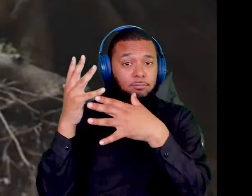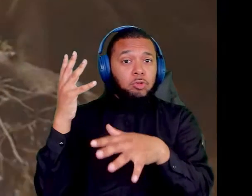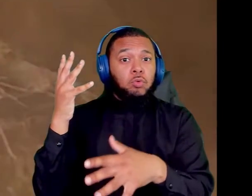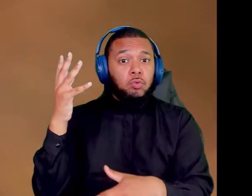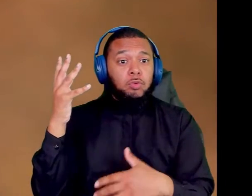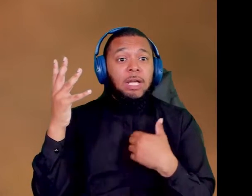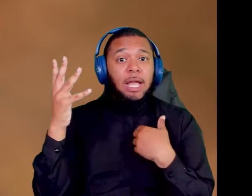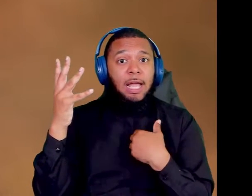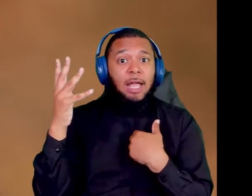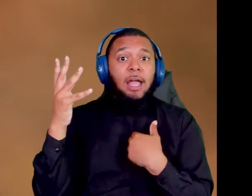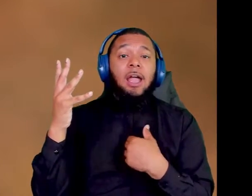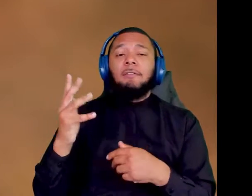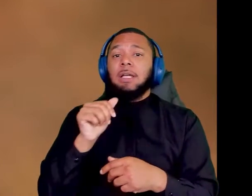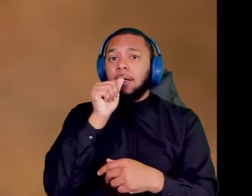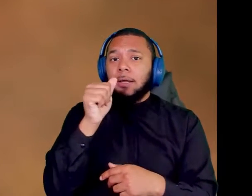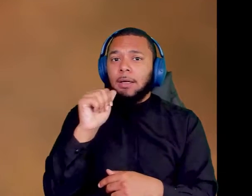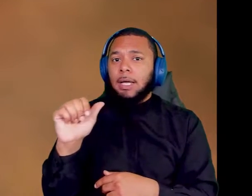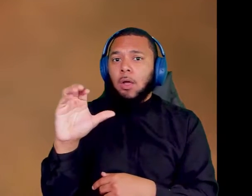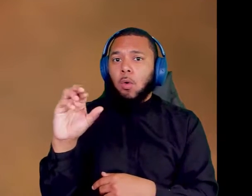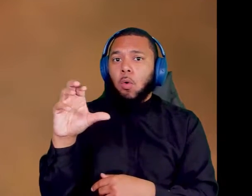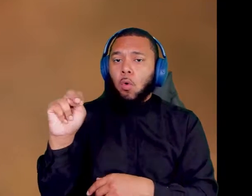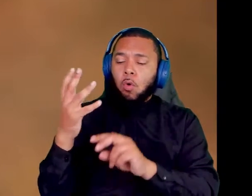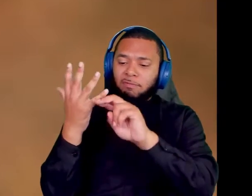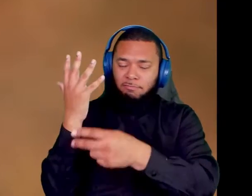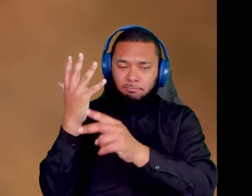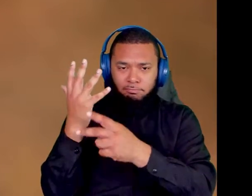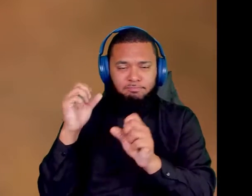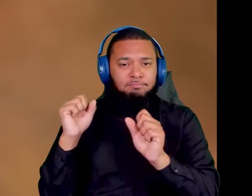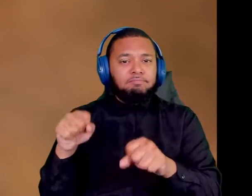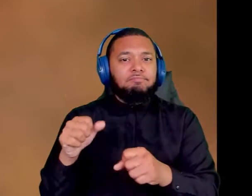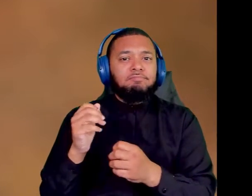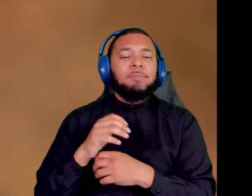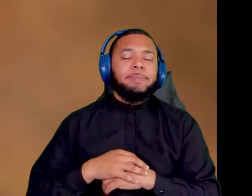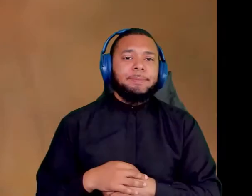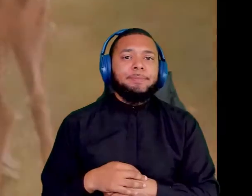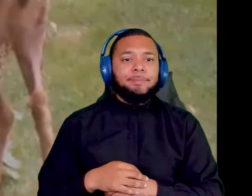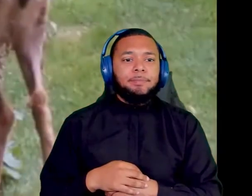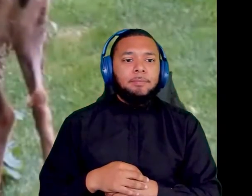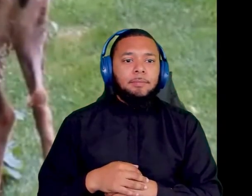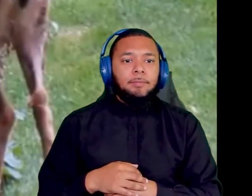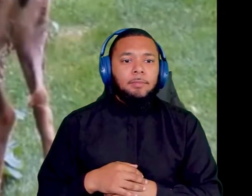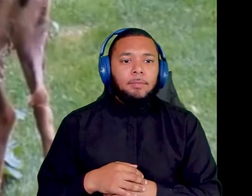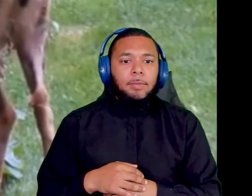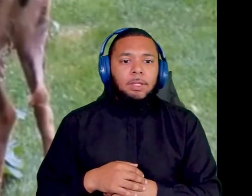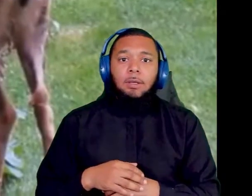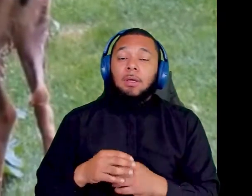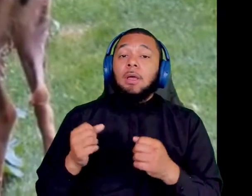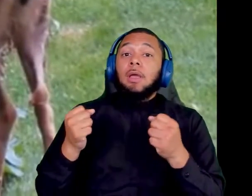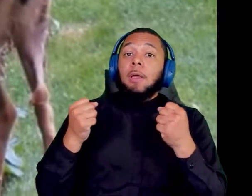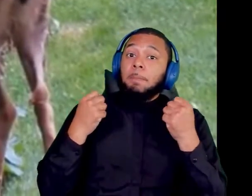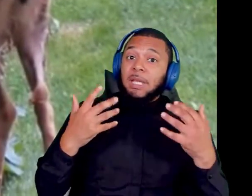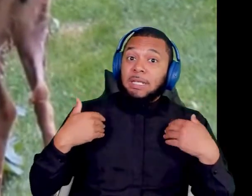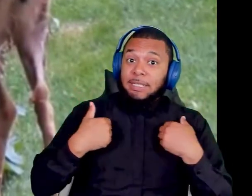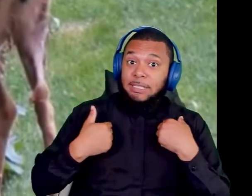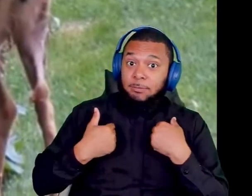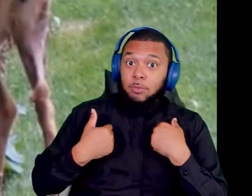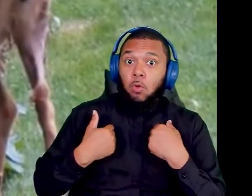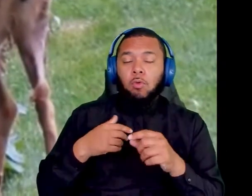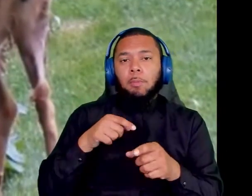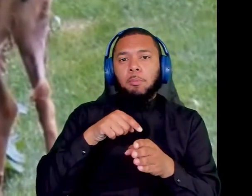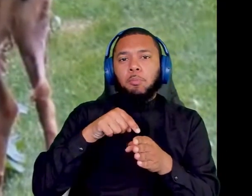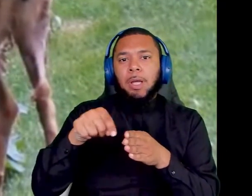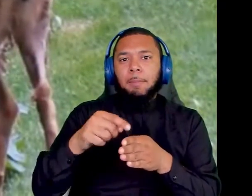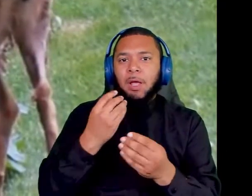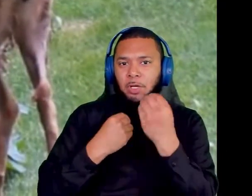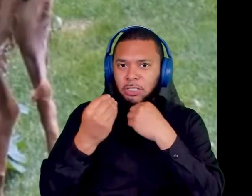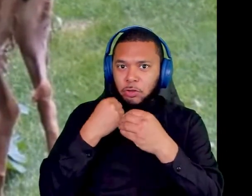give off acorns. There may be a multitude of primary consumers that feed on that oak tree. And then there may